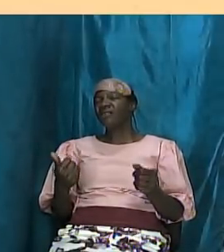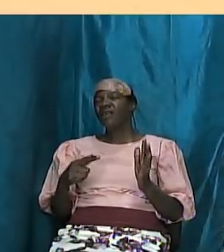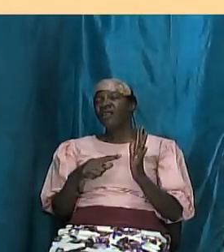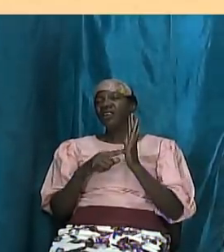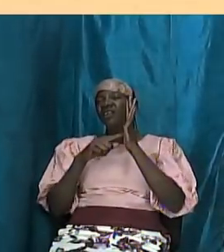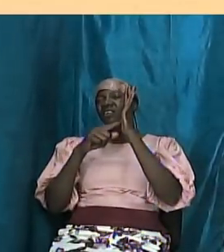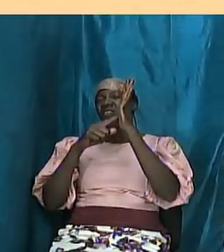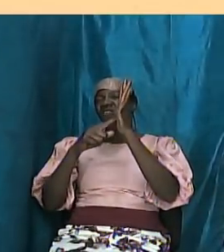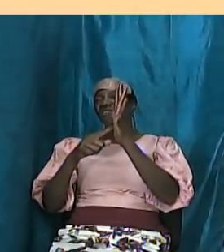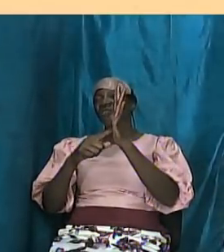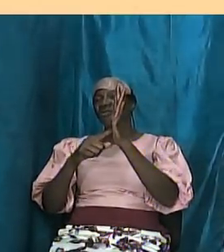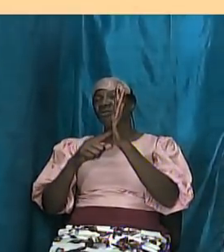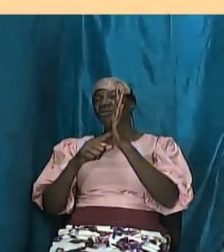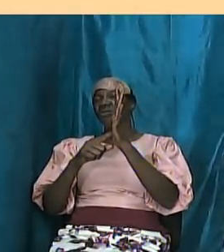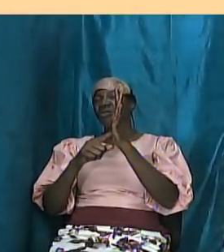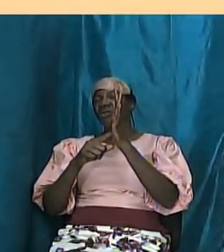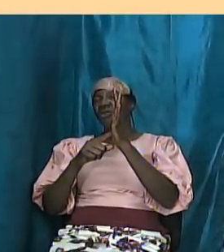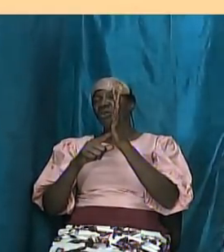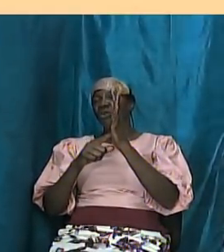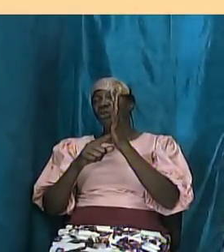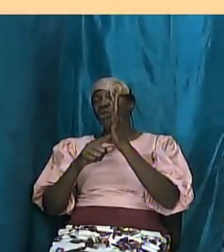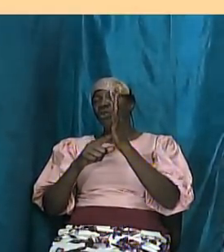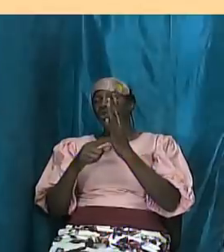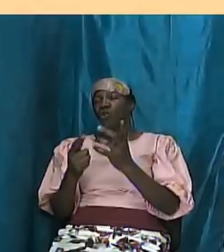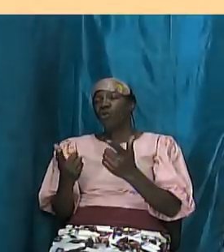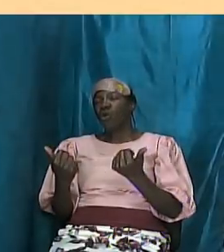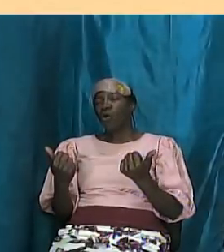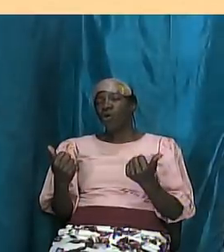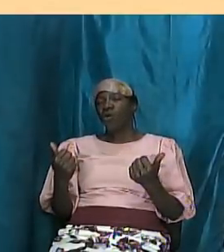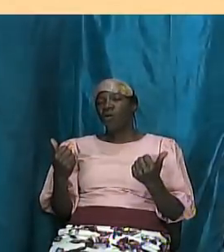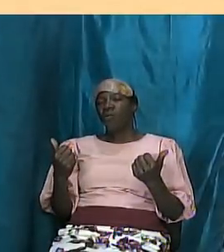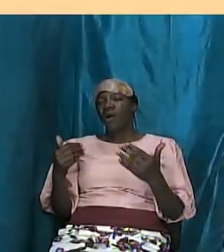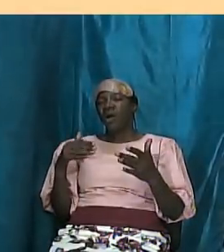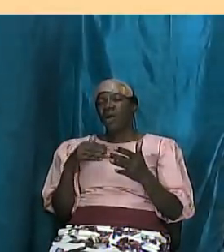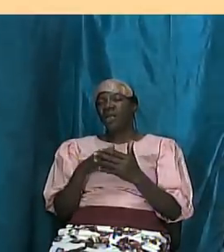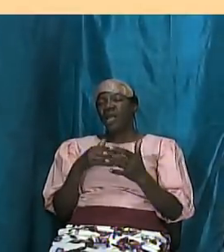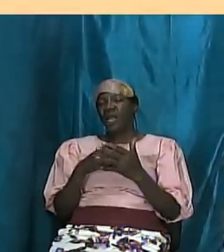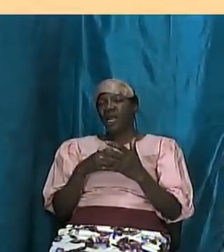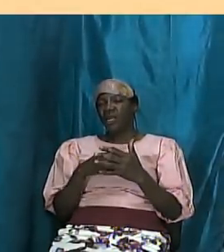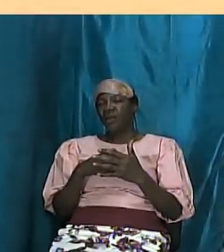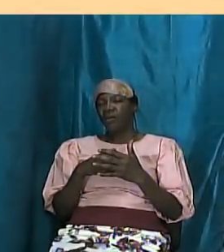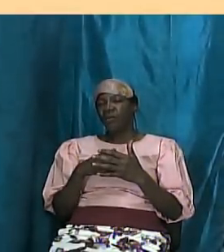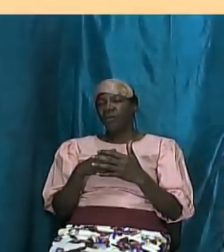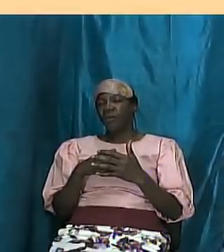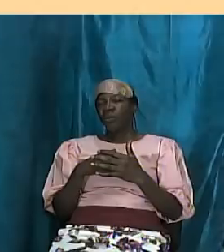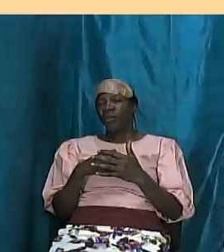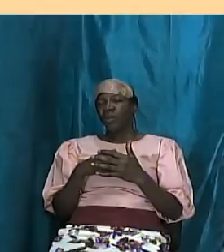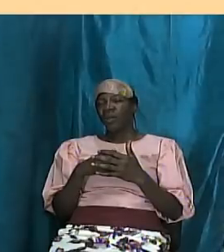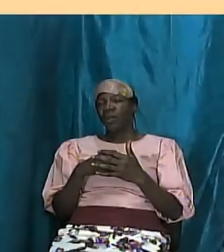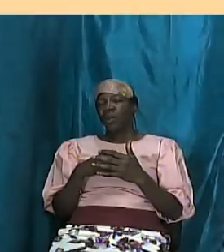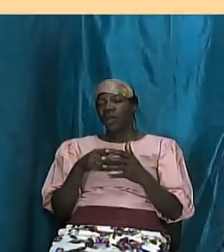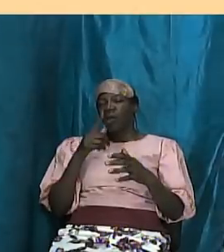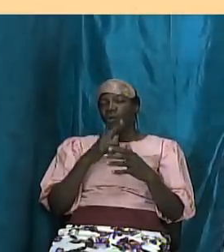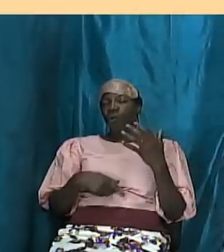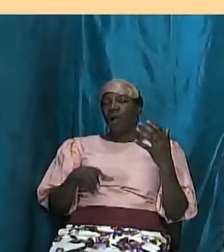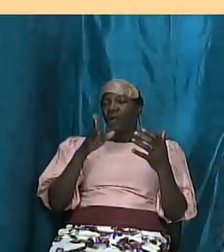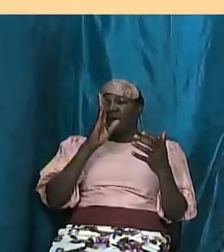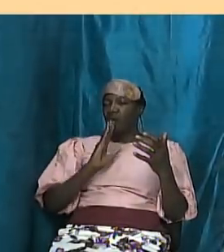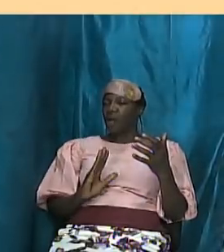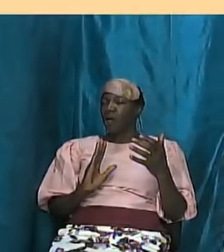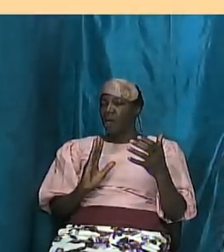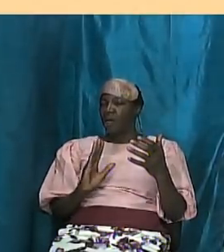established to conform and to come back into conformity ultimately with God, what God's